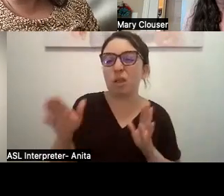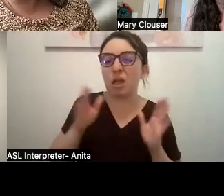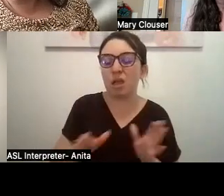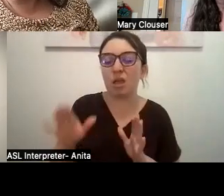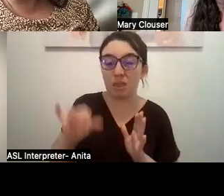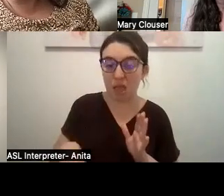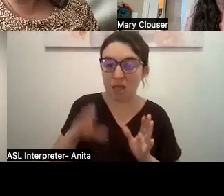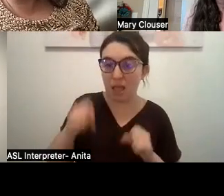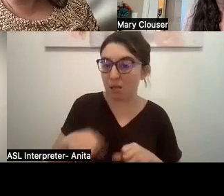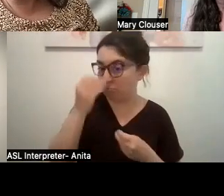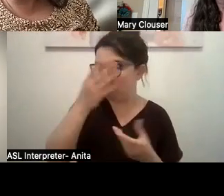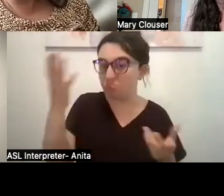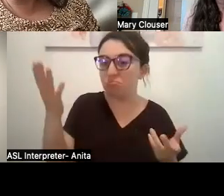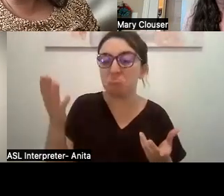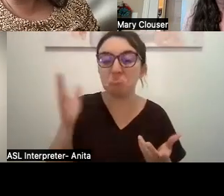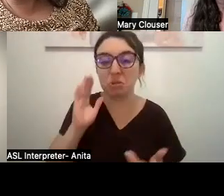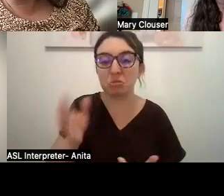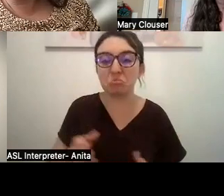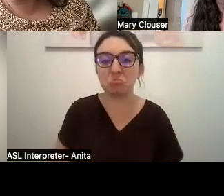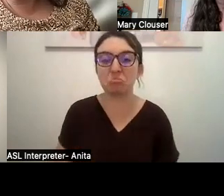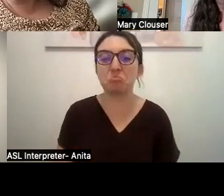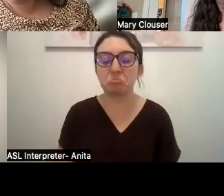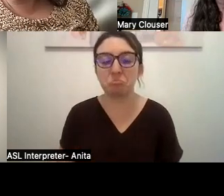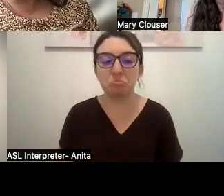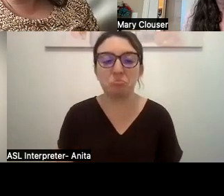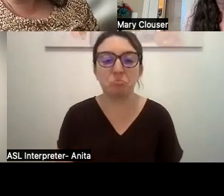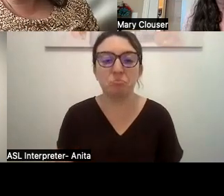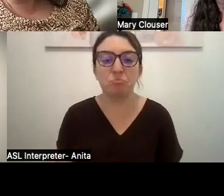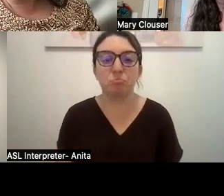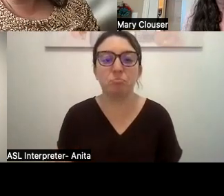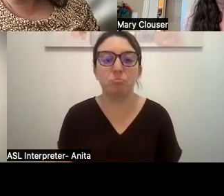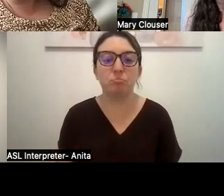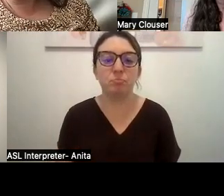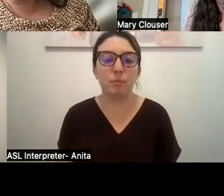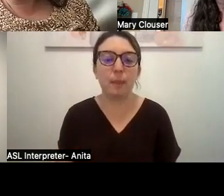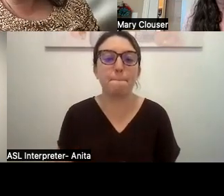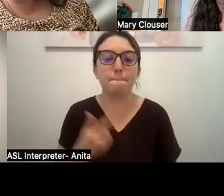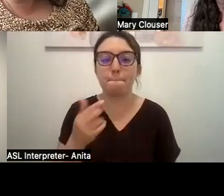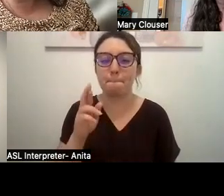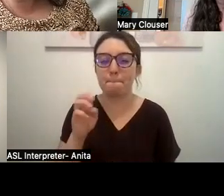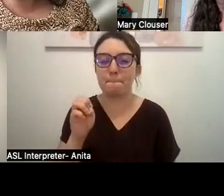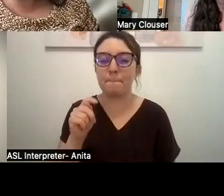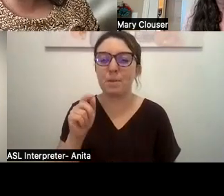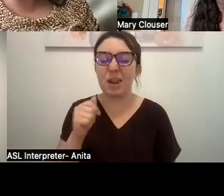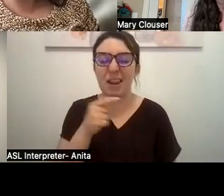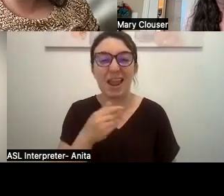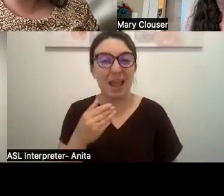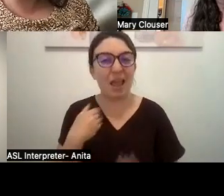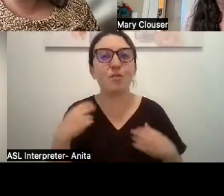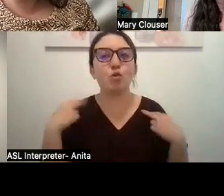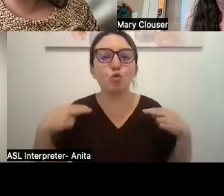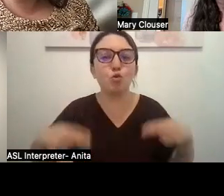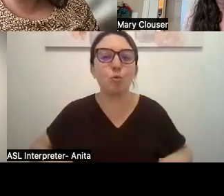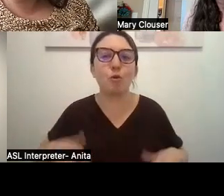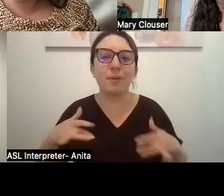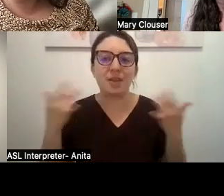definitely keep you guys updated on that when we know more. And we will have our uniform event, which will be early August. And so